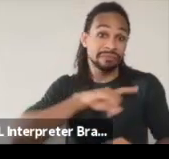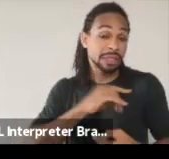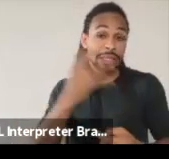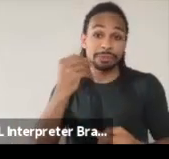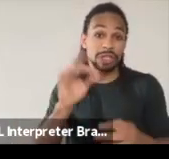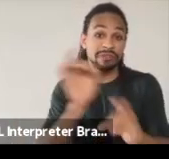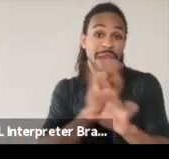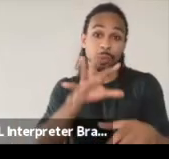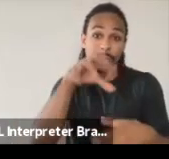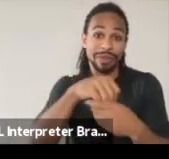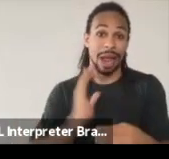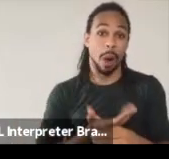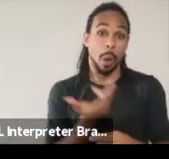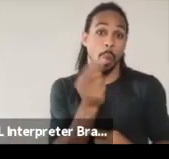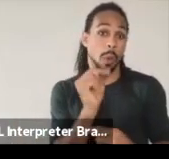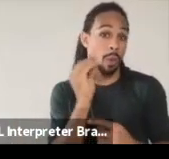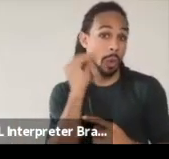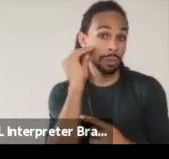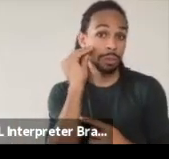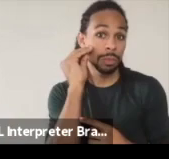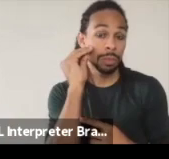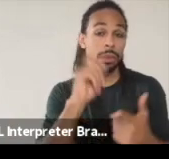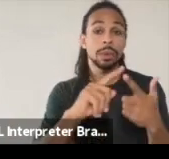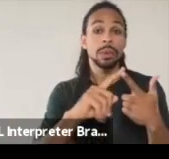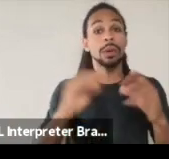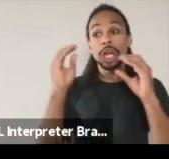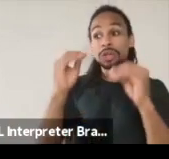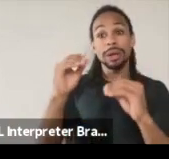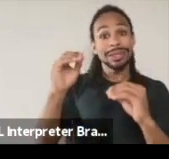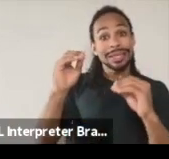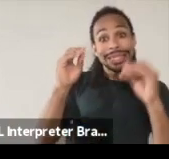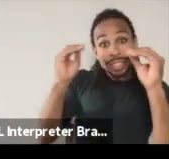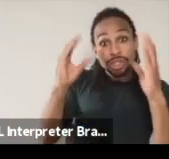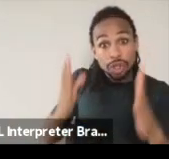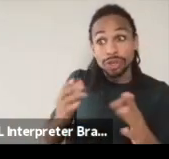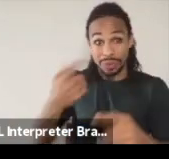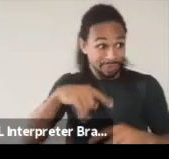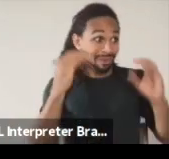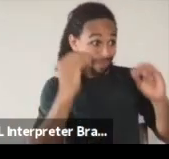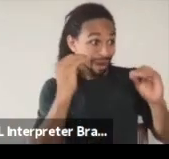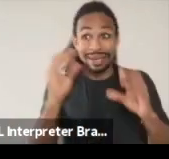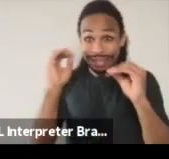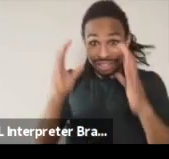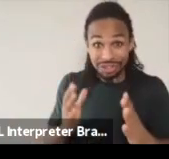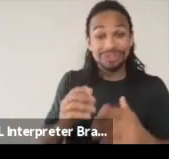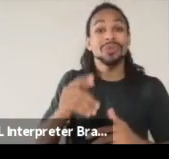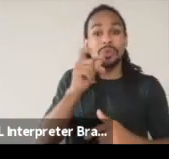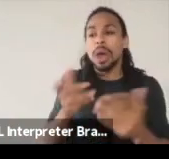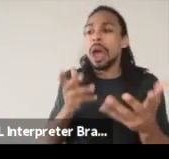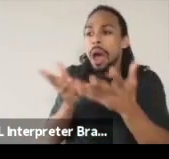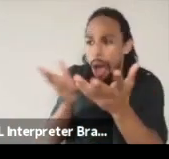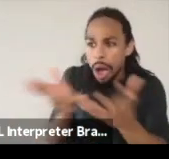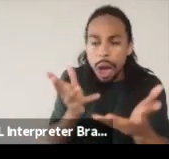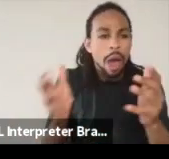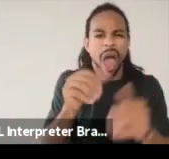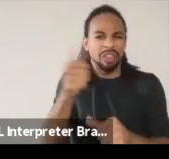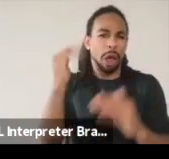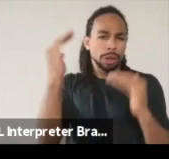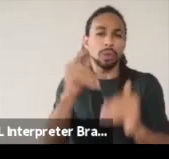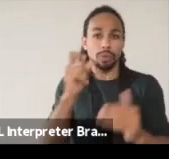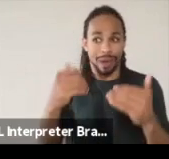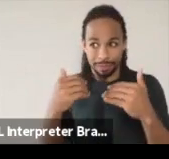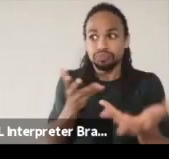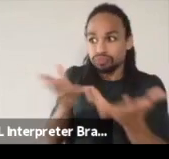other kinds of like folks who have interactions with children to make sure that they were paying attention to signs